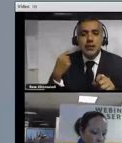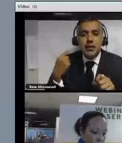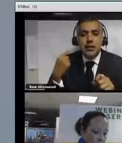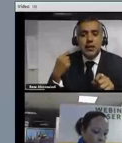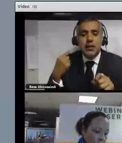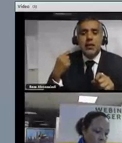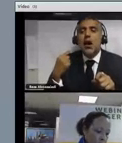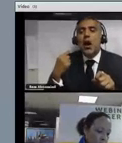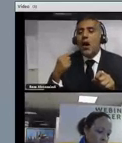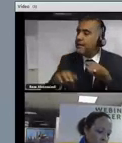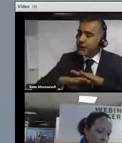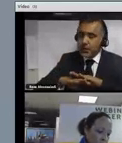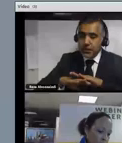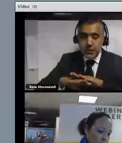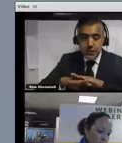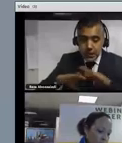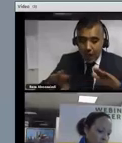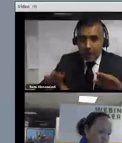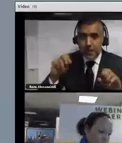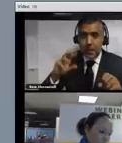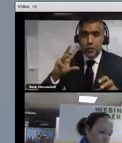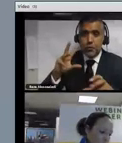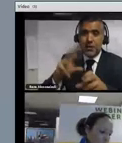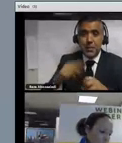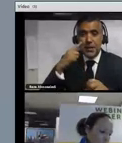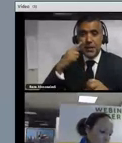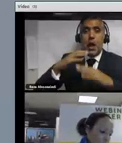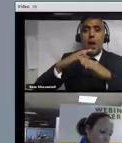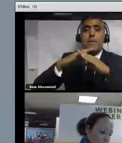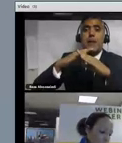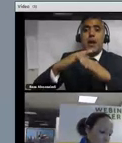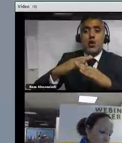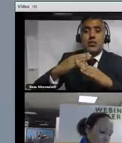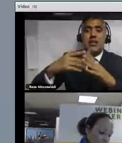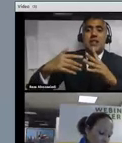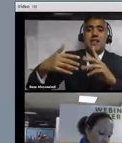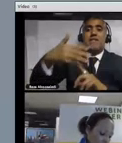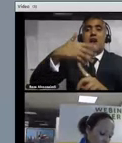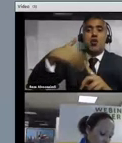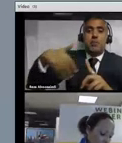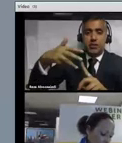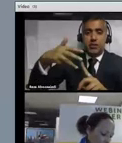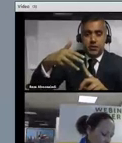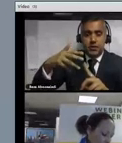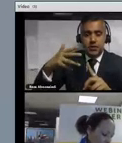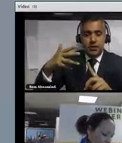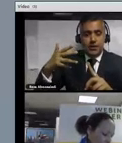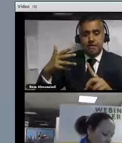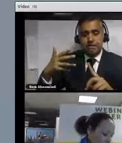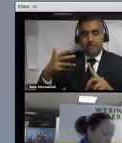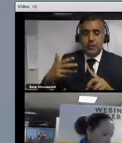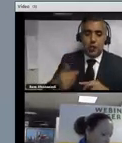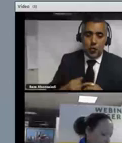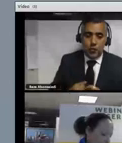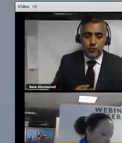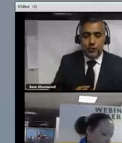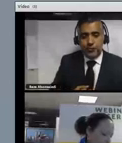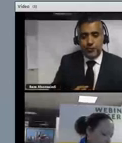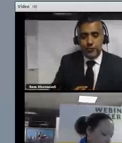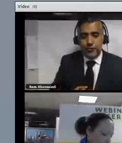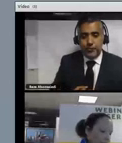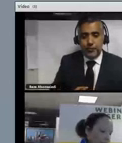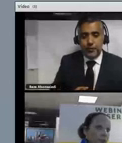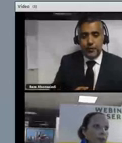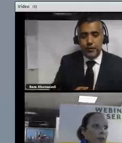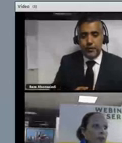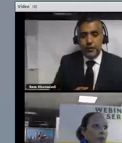of not being able to participate because of barriers in the environment. Okay? So